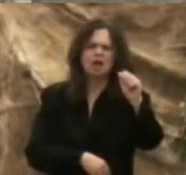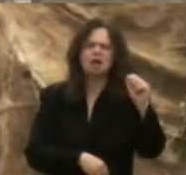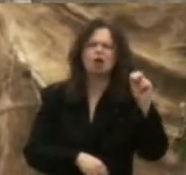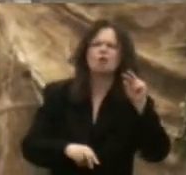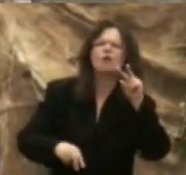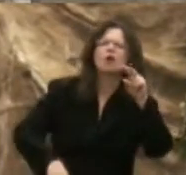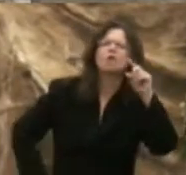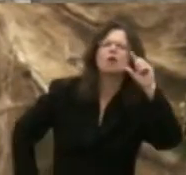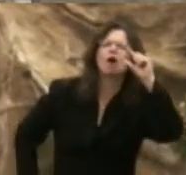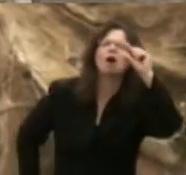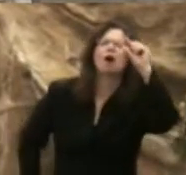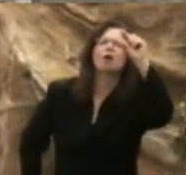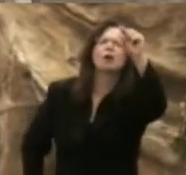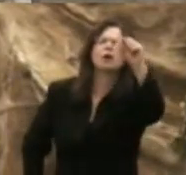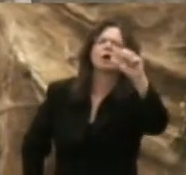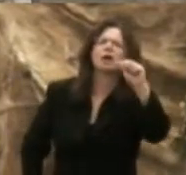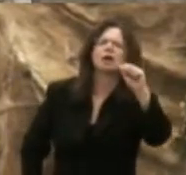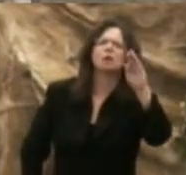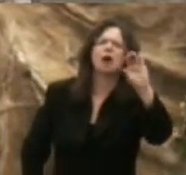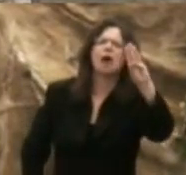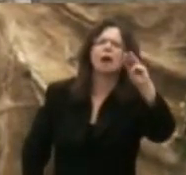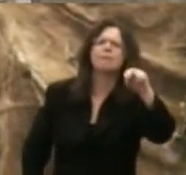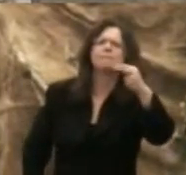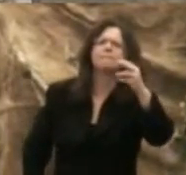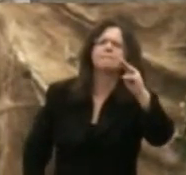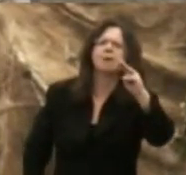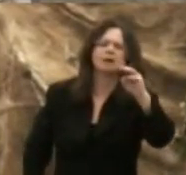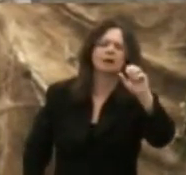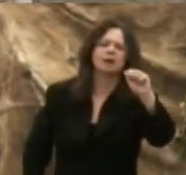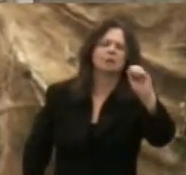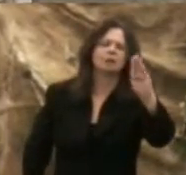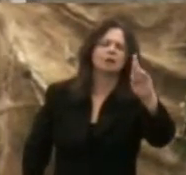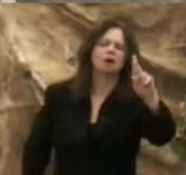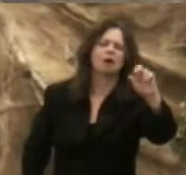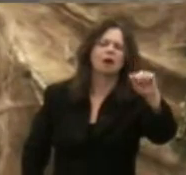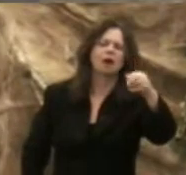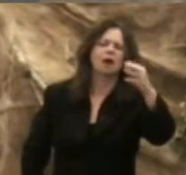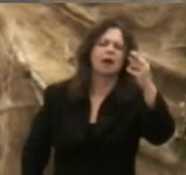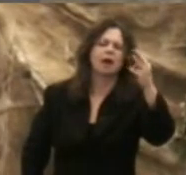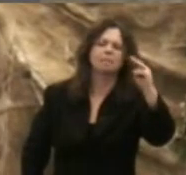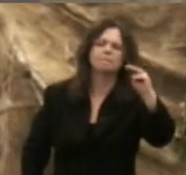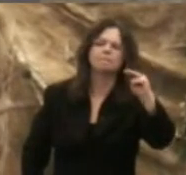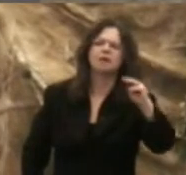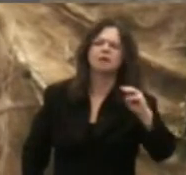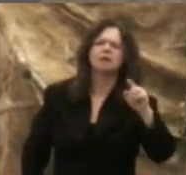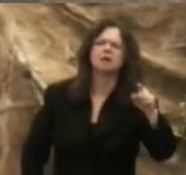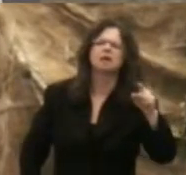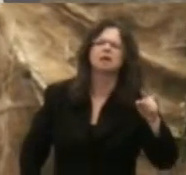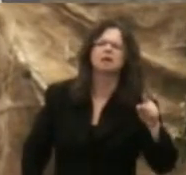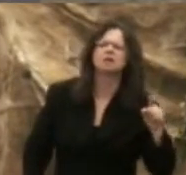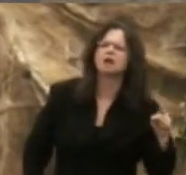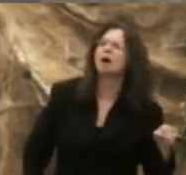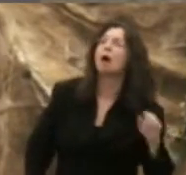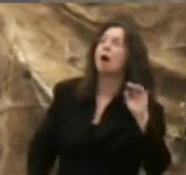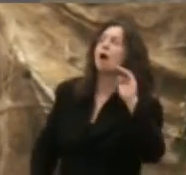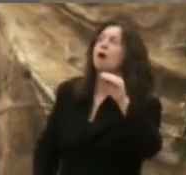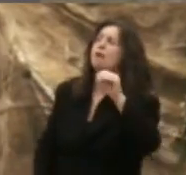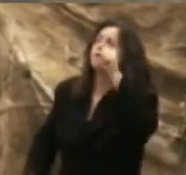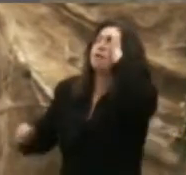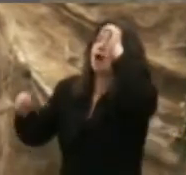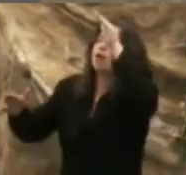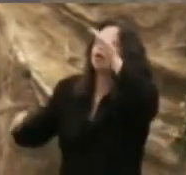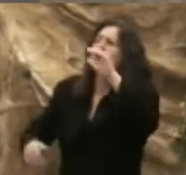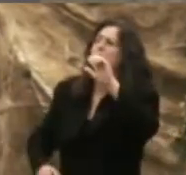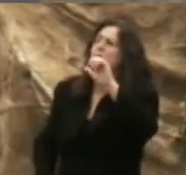away with Lazarus by his side. He called out, "Father Abraham,